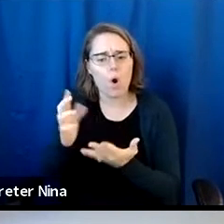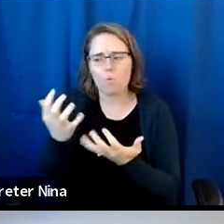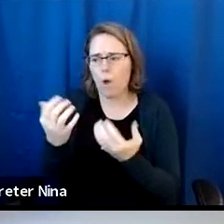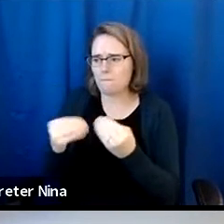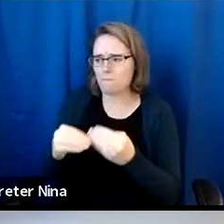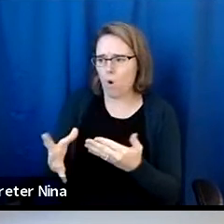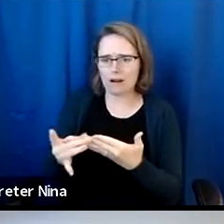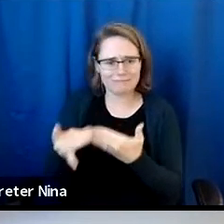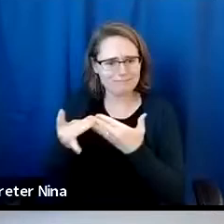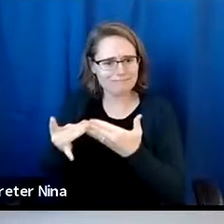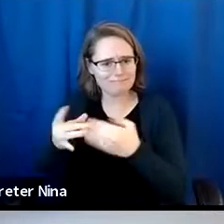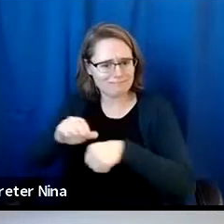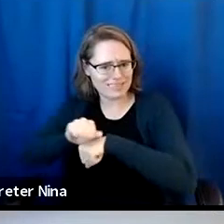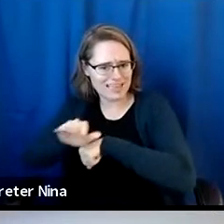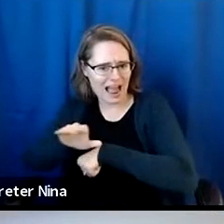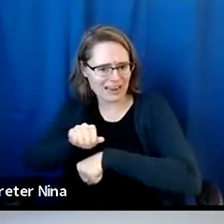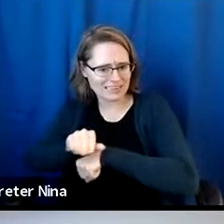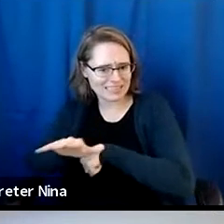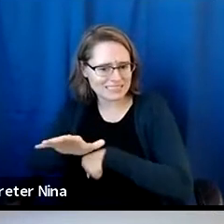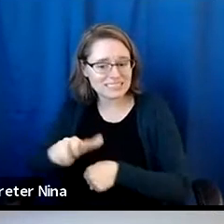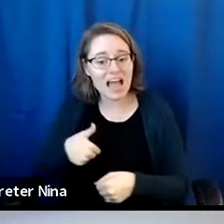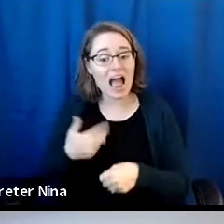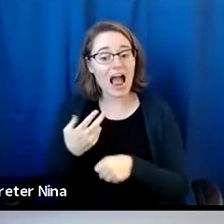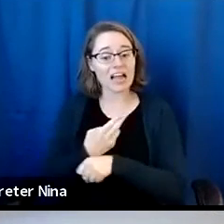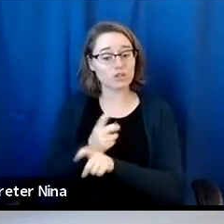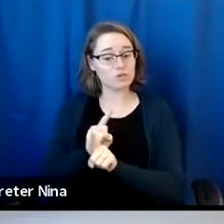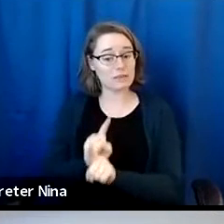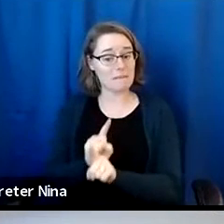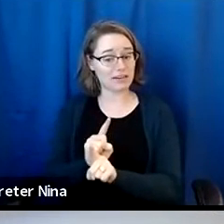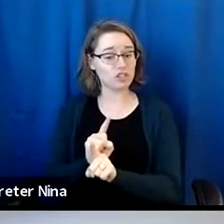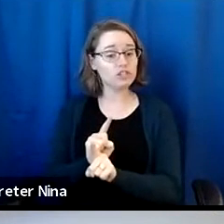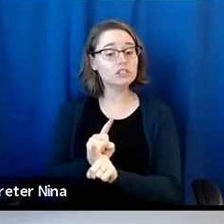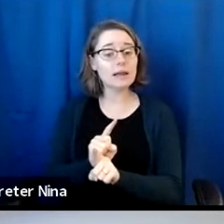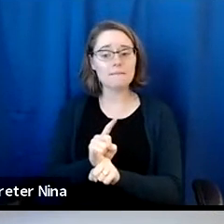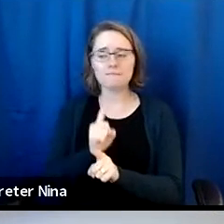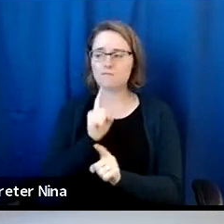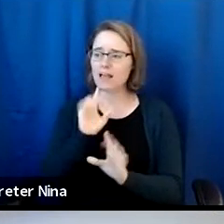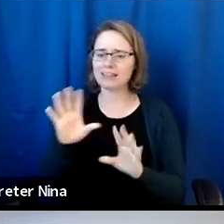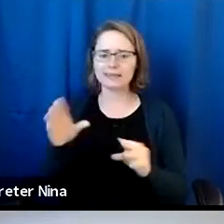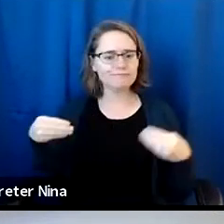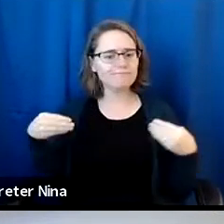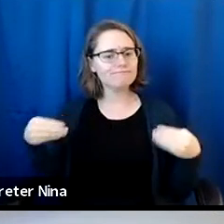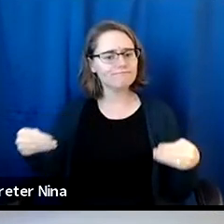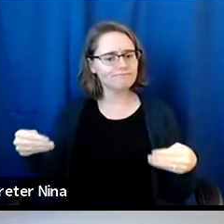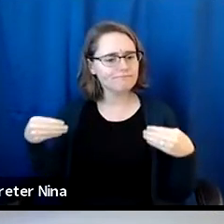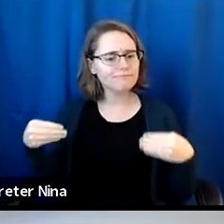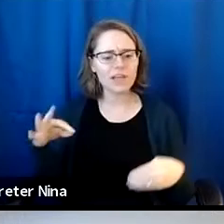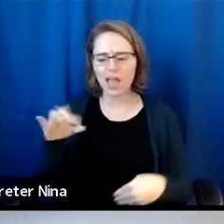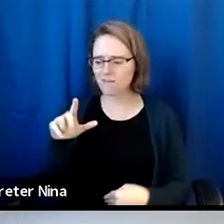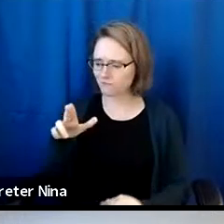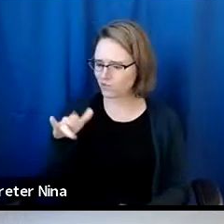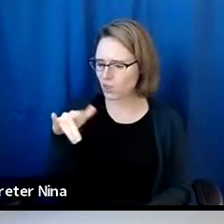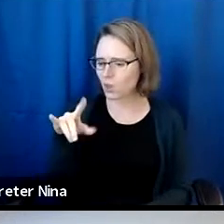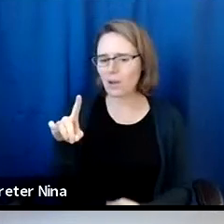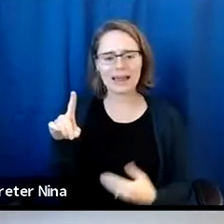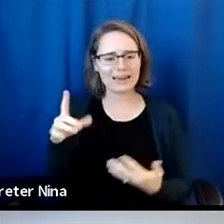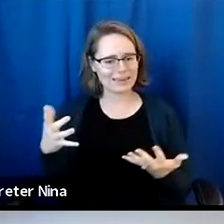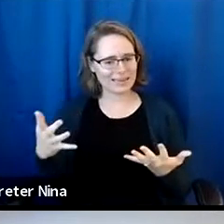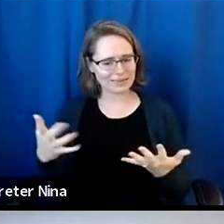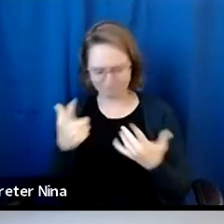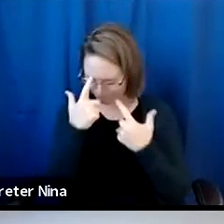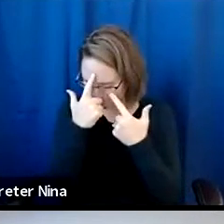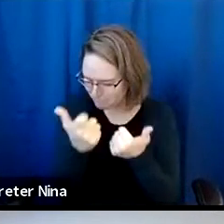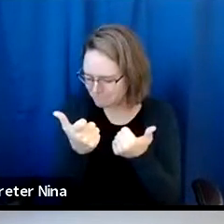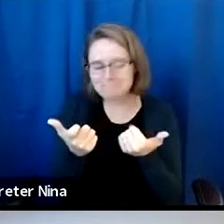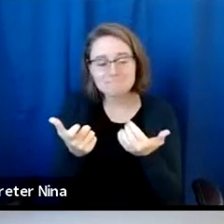in a way? I use mentorship in a very fluid statement here, but we'd